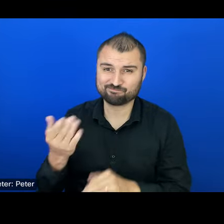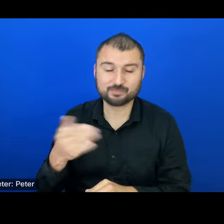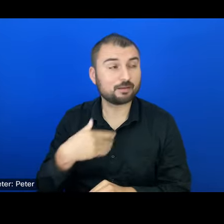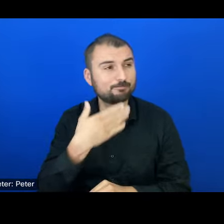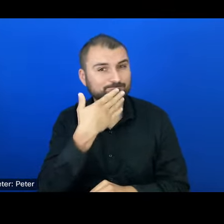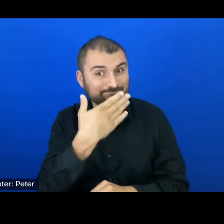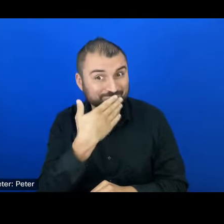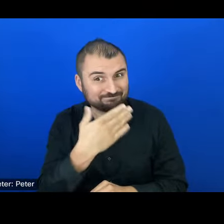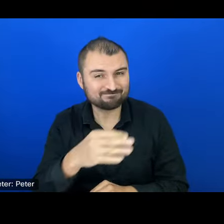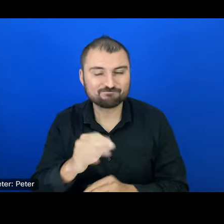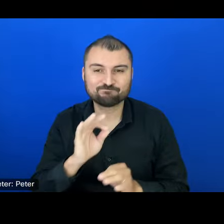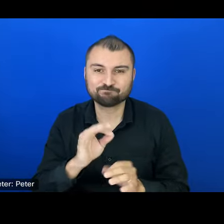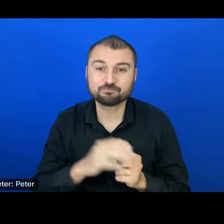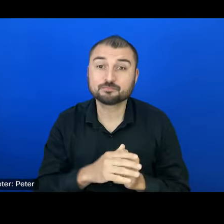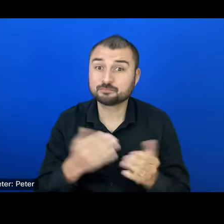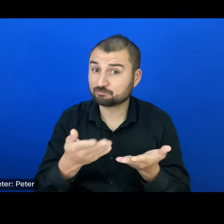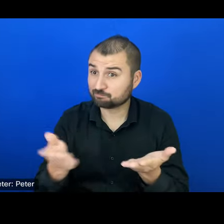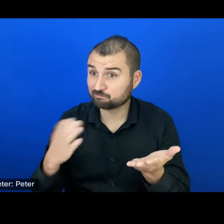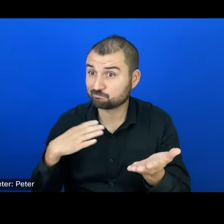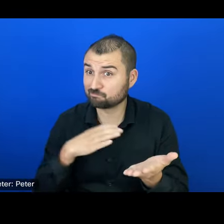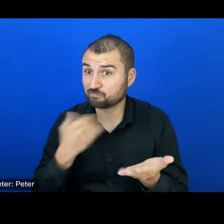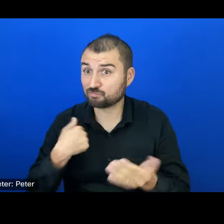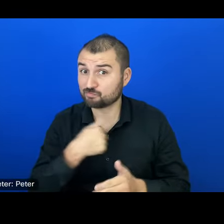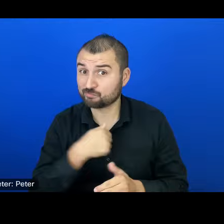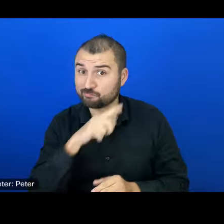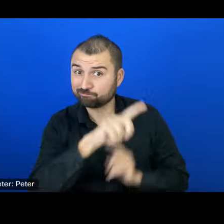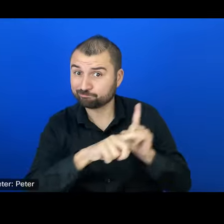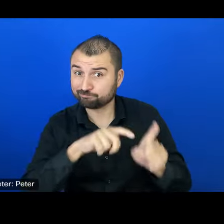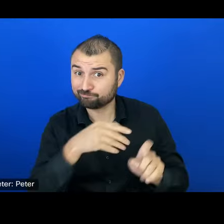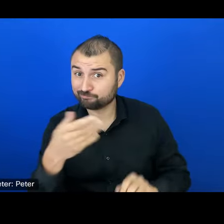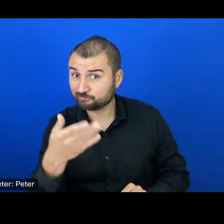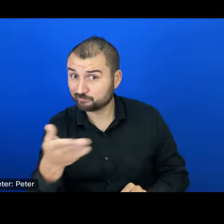sir. Committee, do we have any questions?